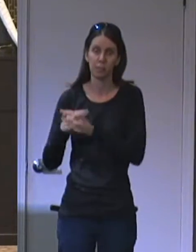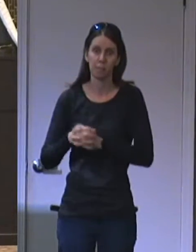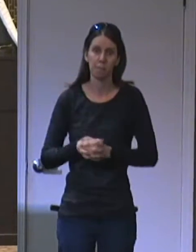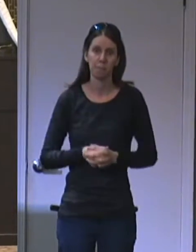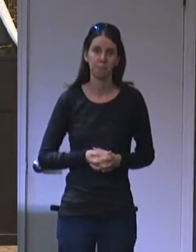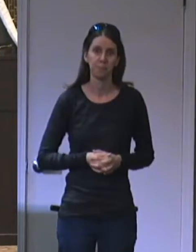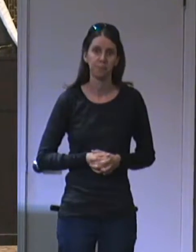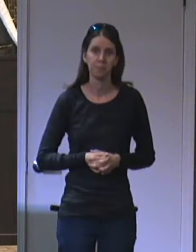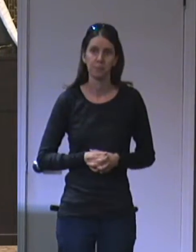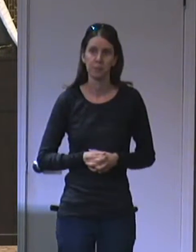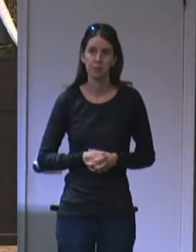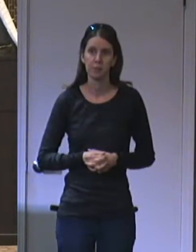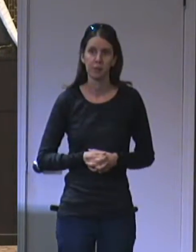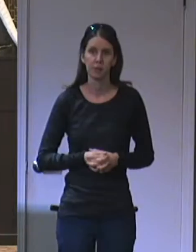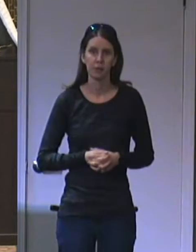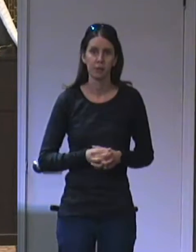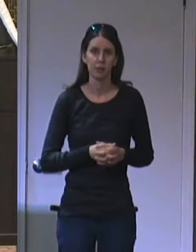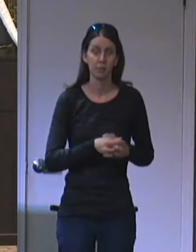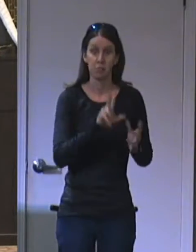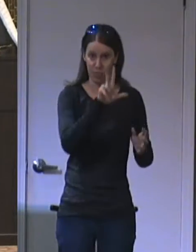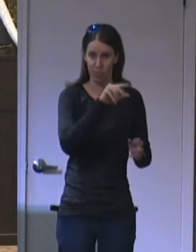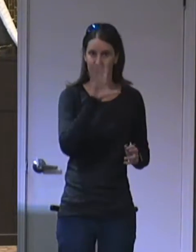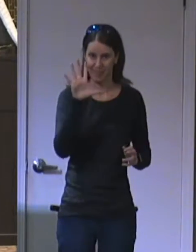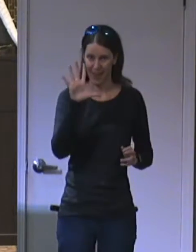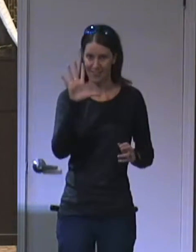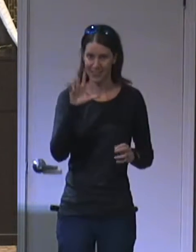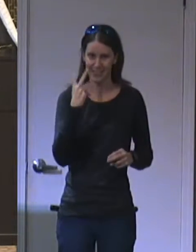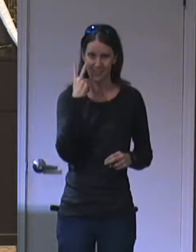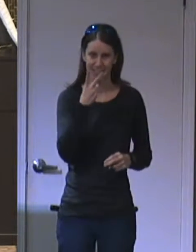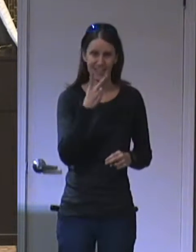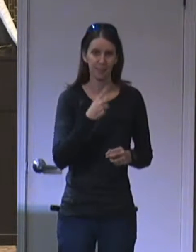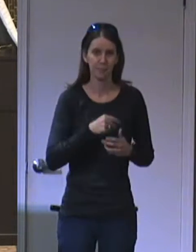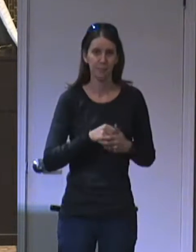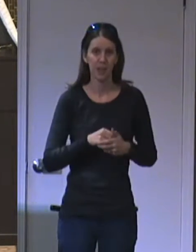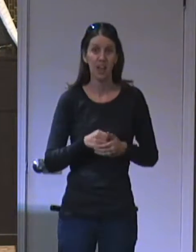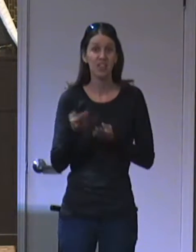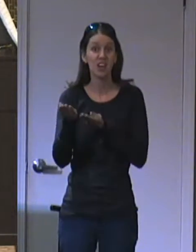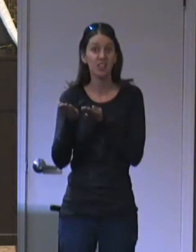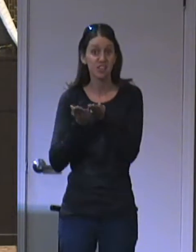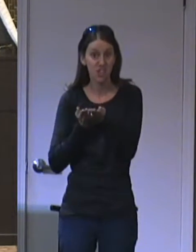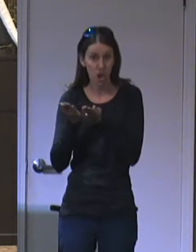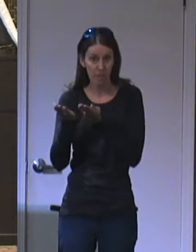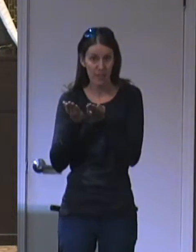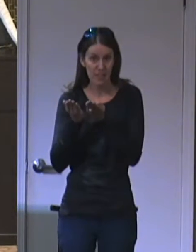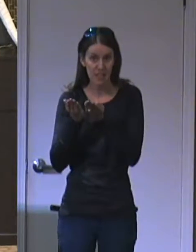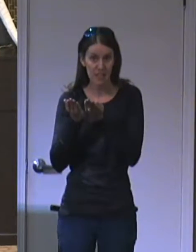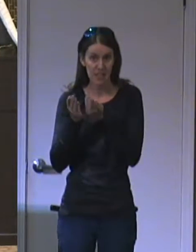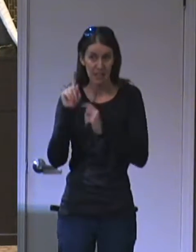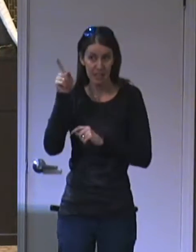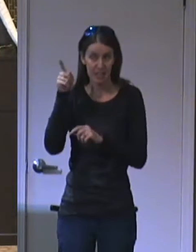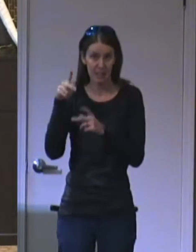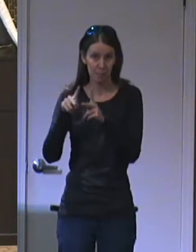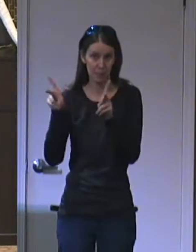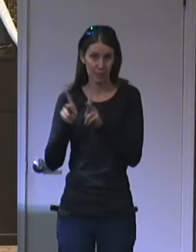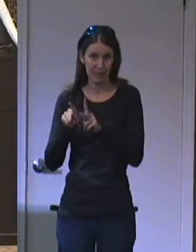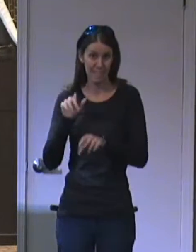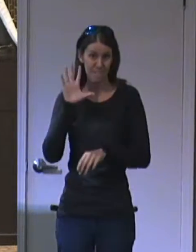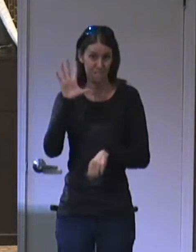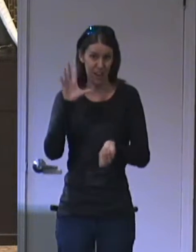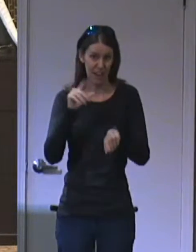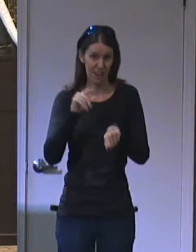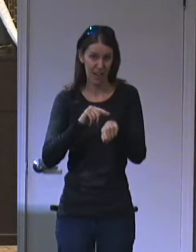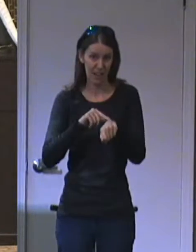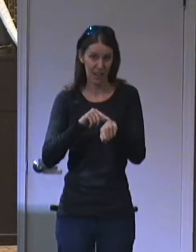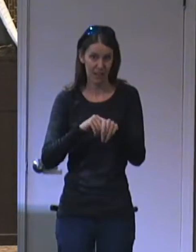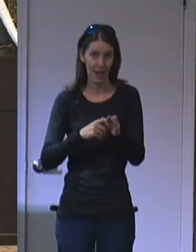There on Ford Road. It'll be from 3 to 5 is the visitation. The service is there at 5 o'clock.